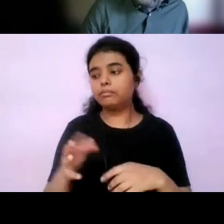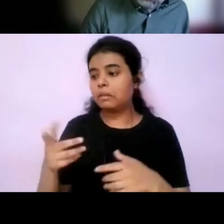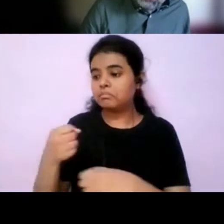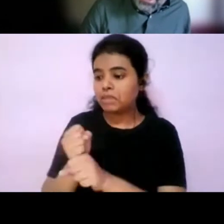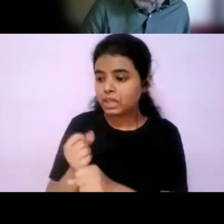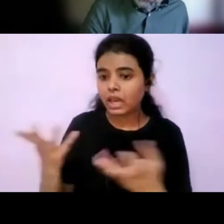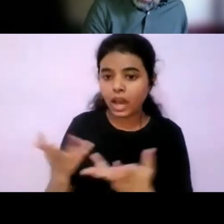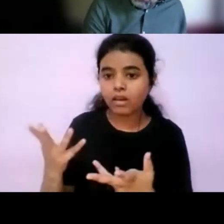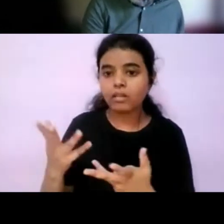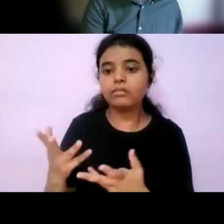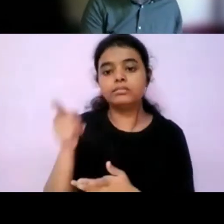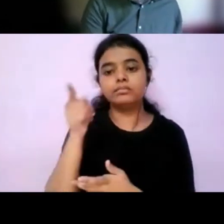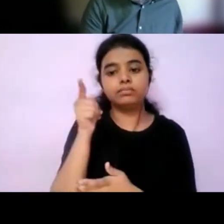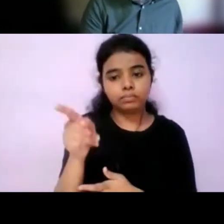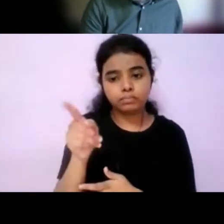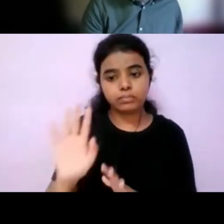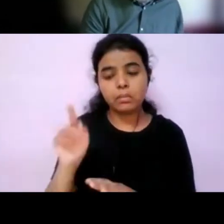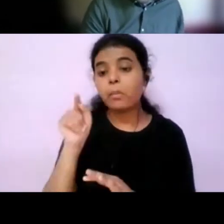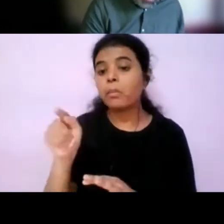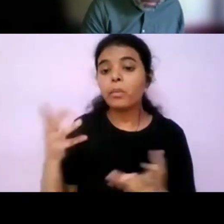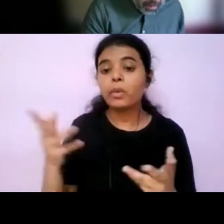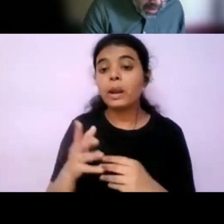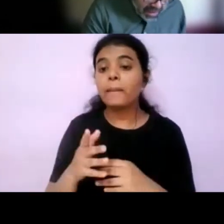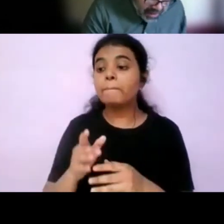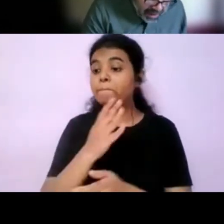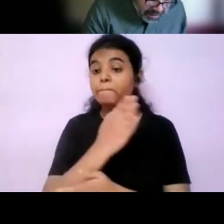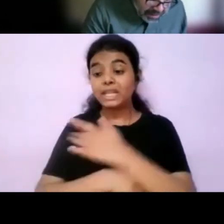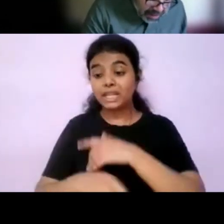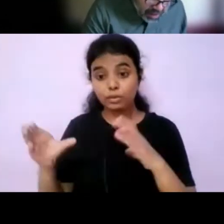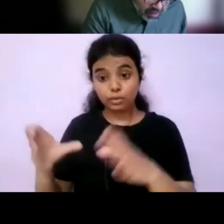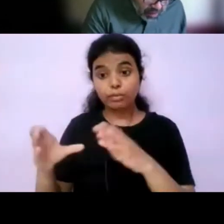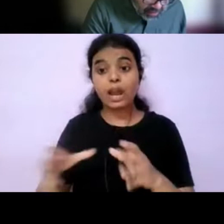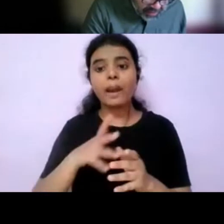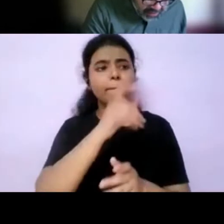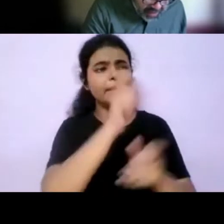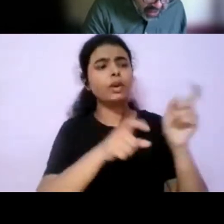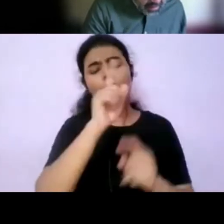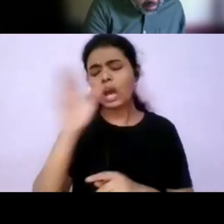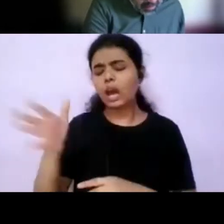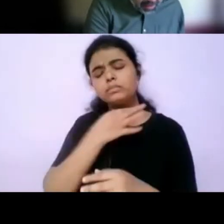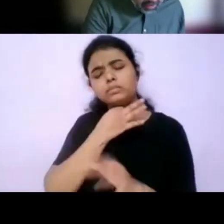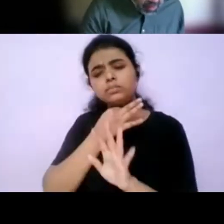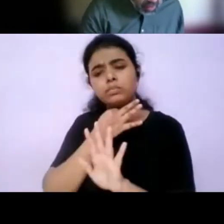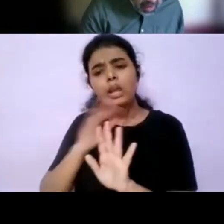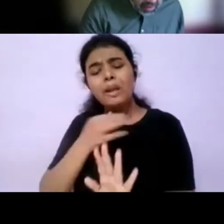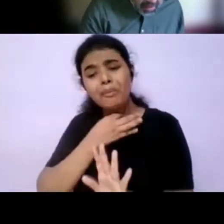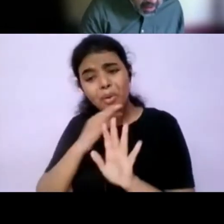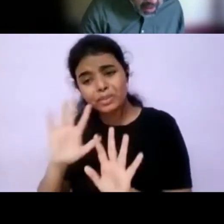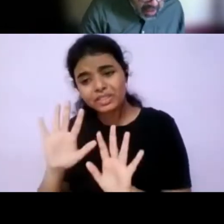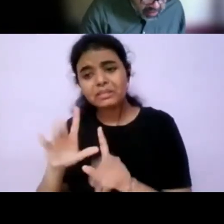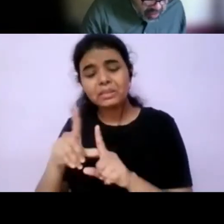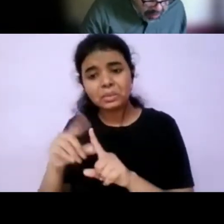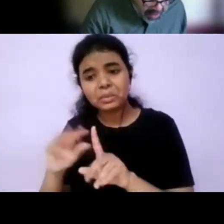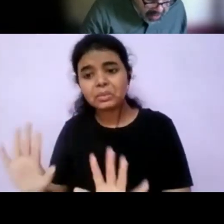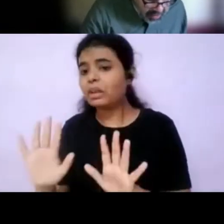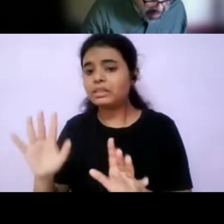He pointed out that a lot of the promise for disabled people that had been built on the welfare state, that the post-war agreement,